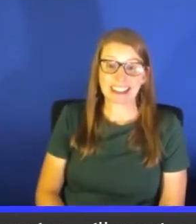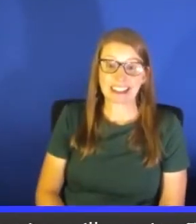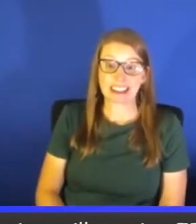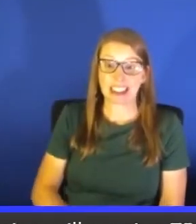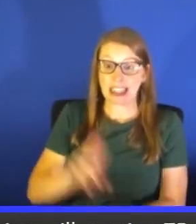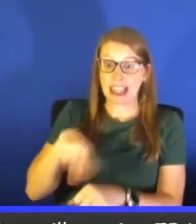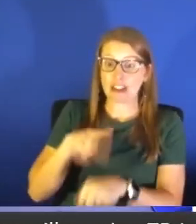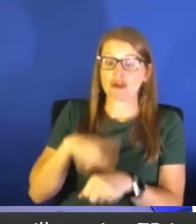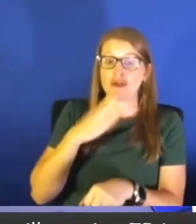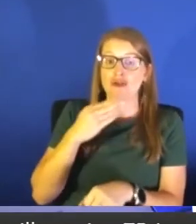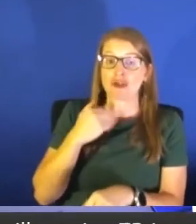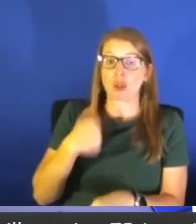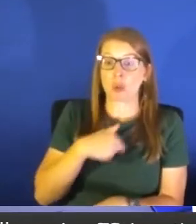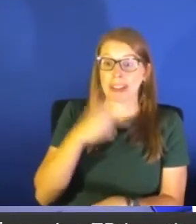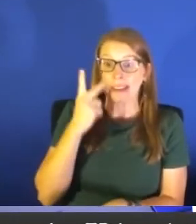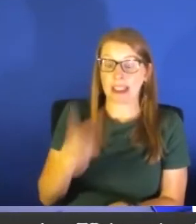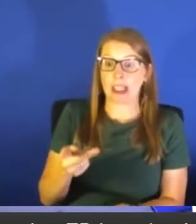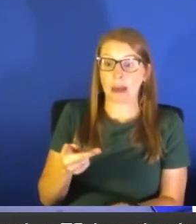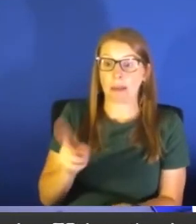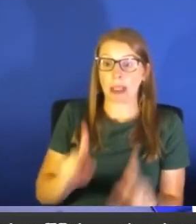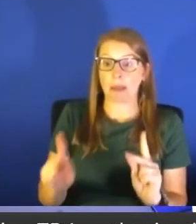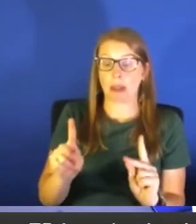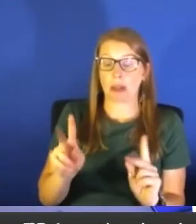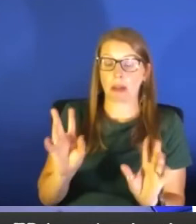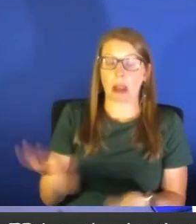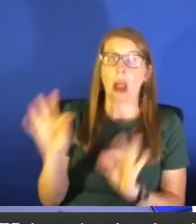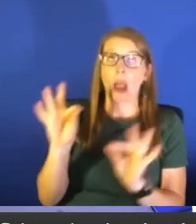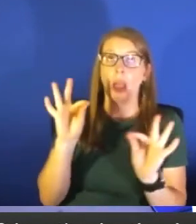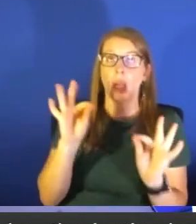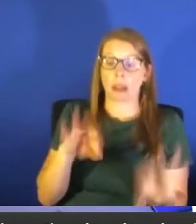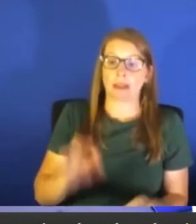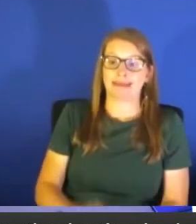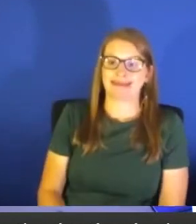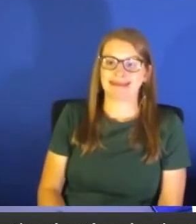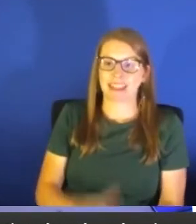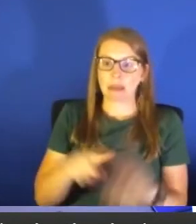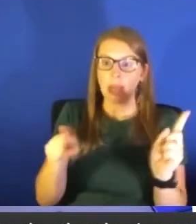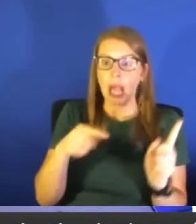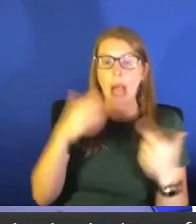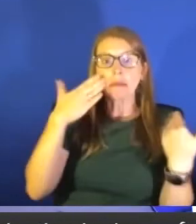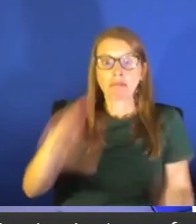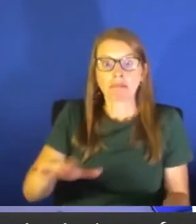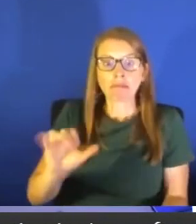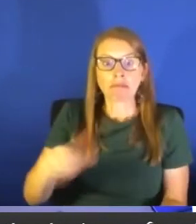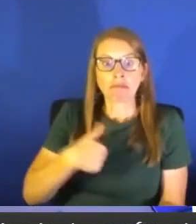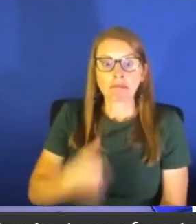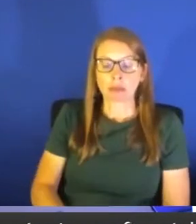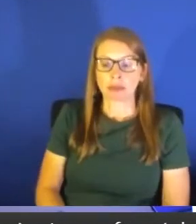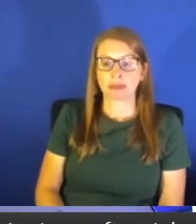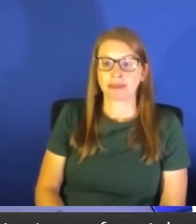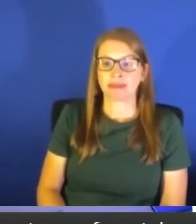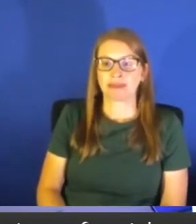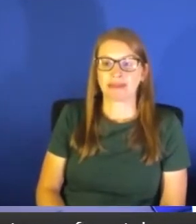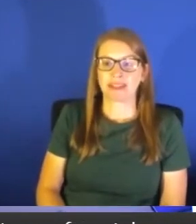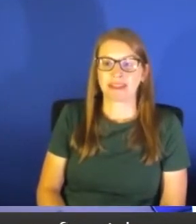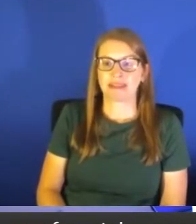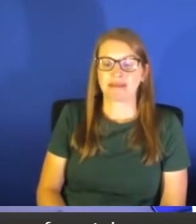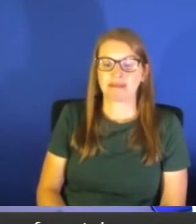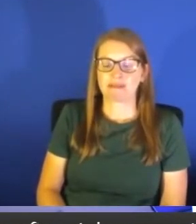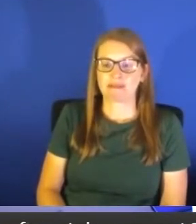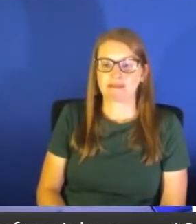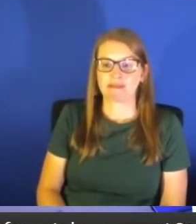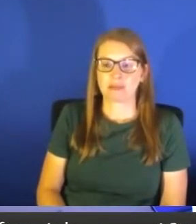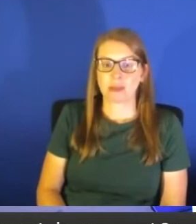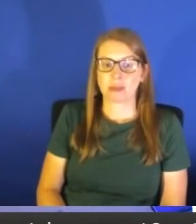that we see. Yeah, people at home are probably eye rolling at me right now, but I did not know that. So yeah, explains a lot. All right,